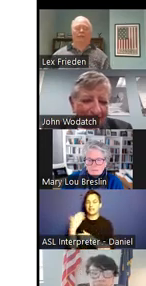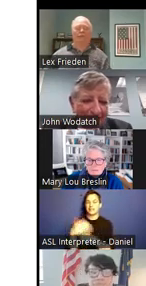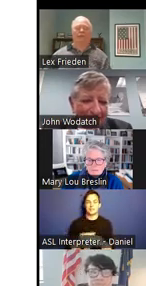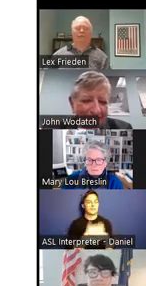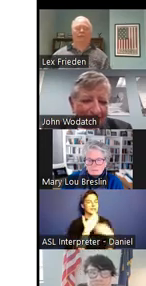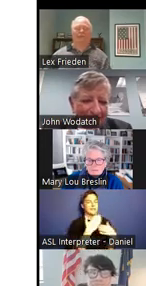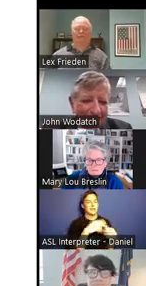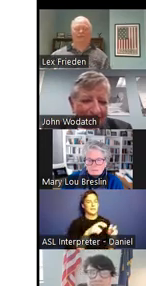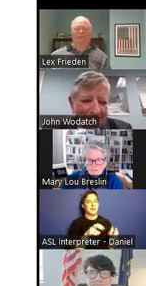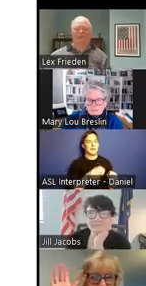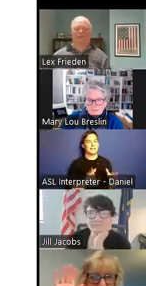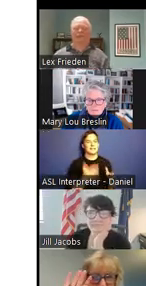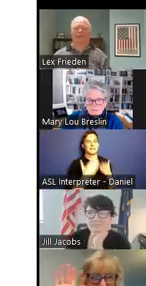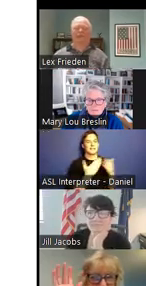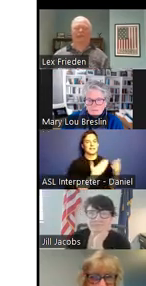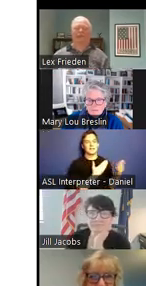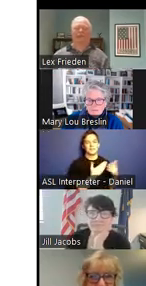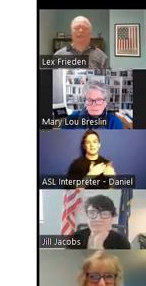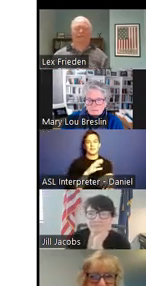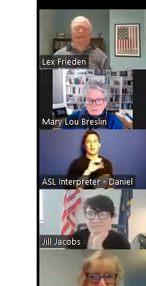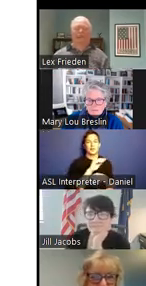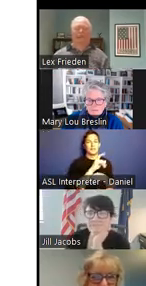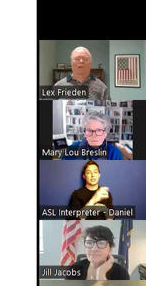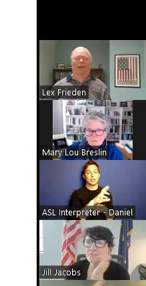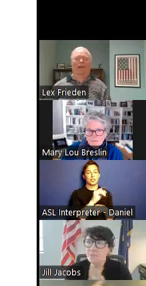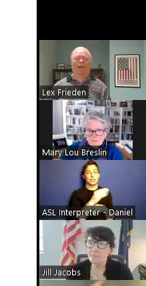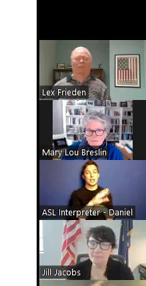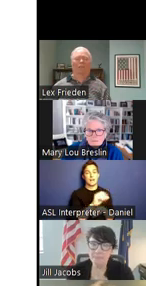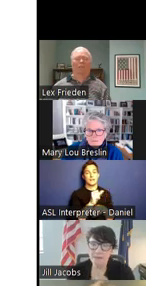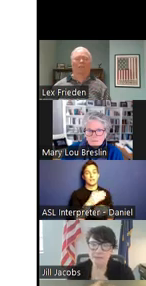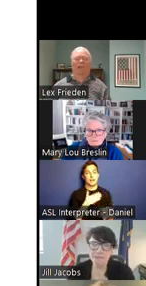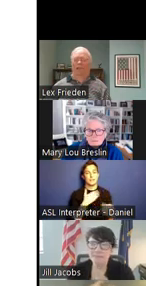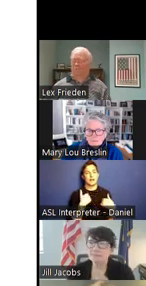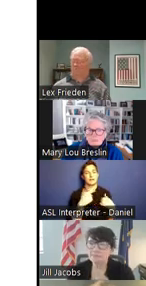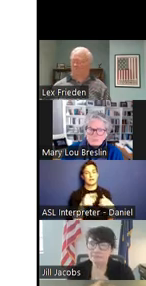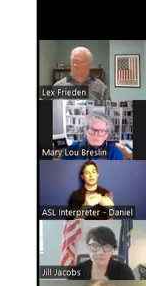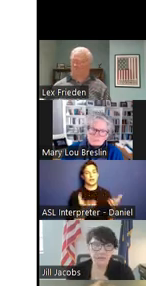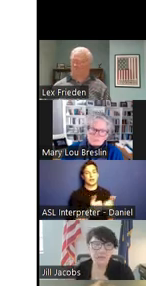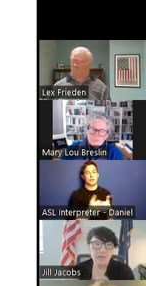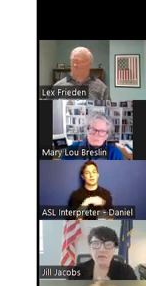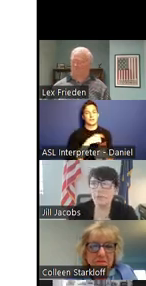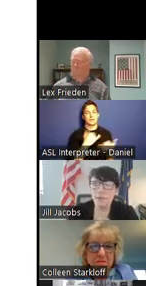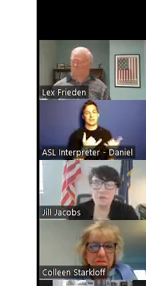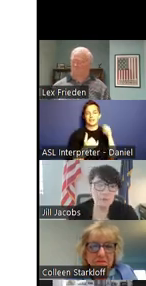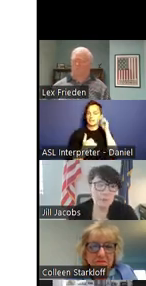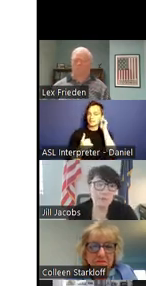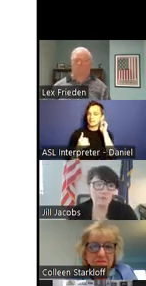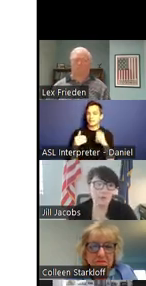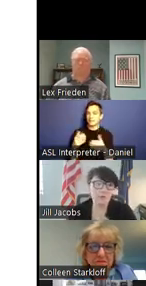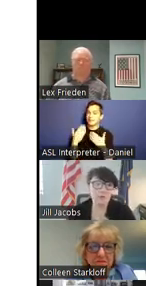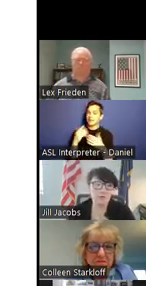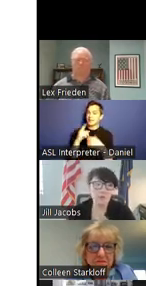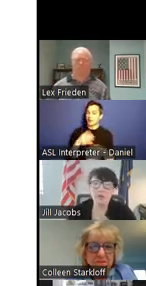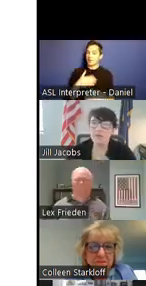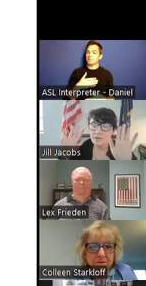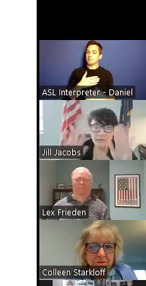you, panelists. Commissioner Jacobs, we're glad to have you with us today. Oh, thank you. I'm really pleased to